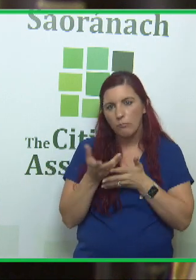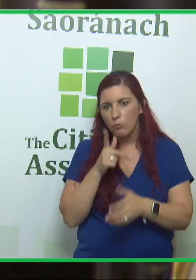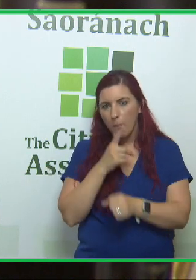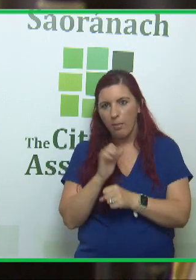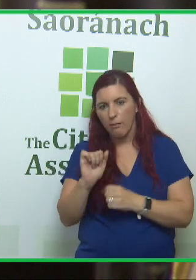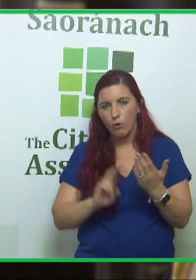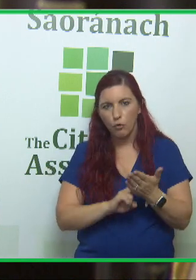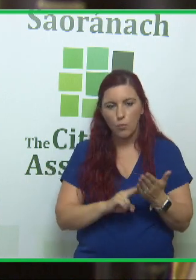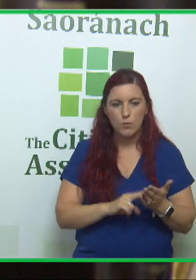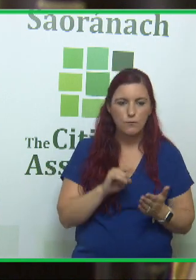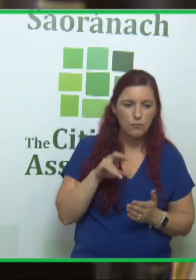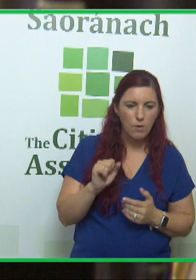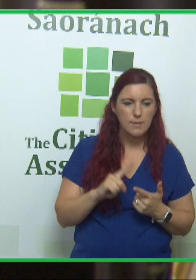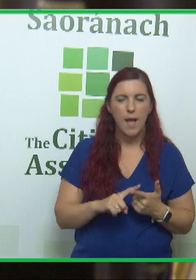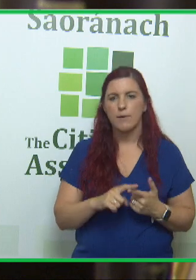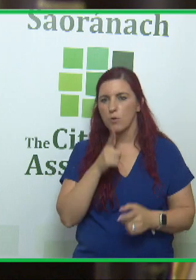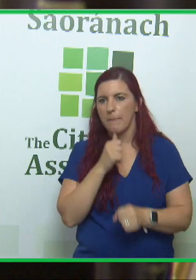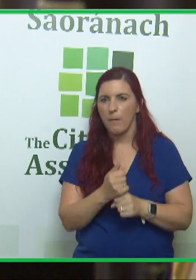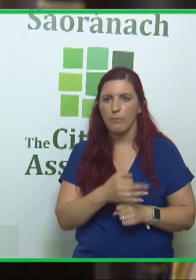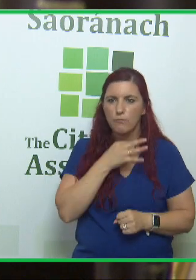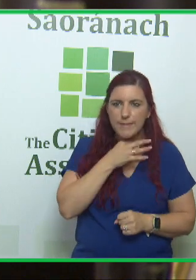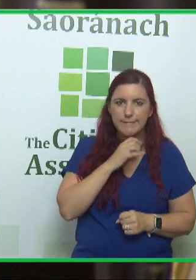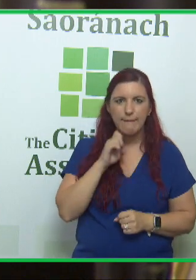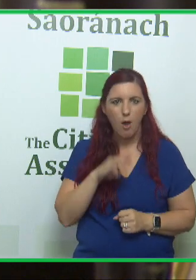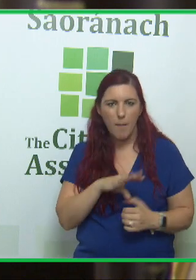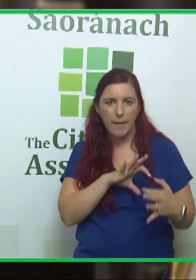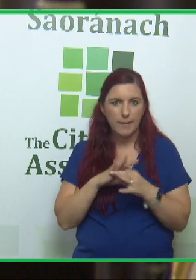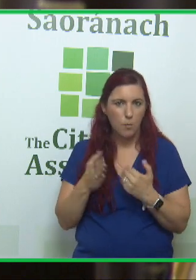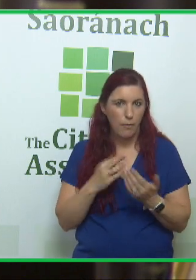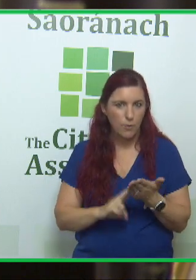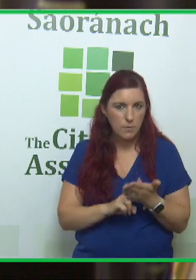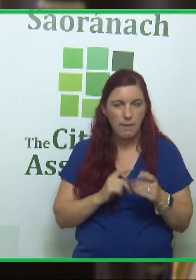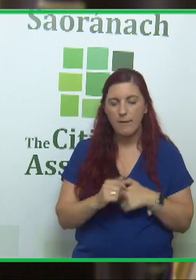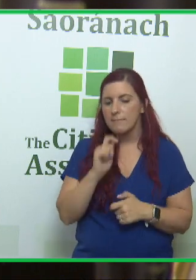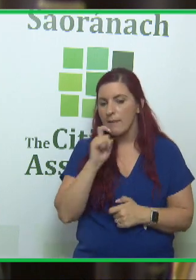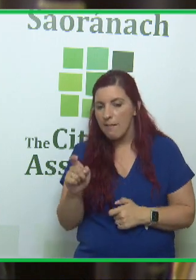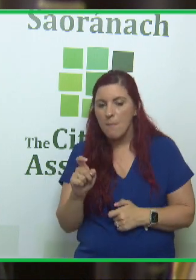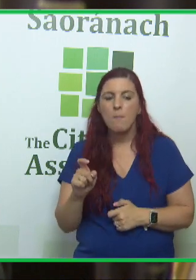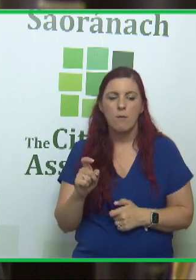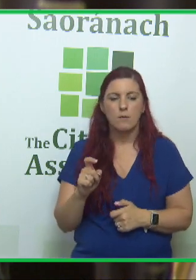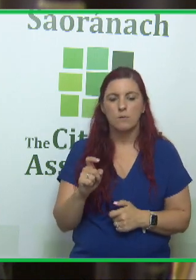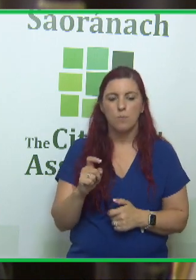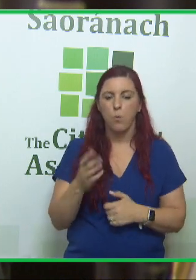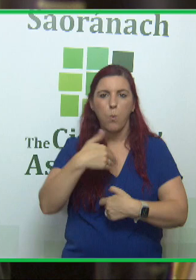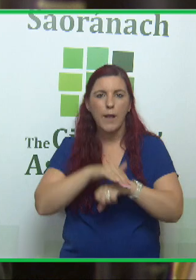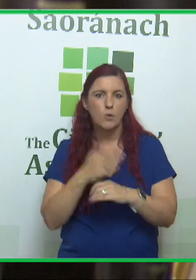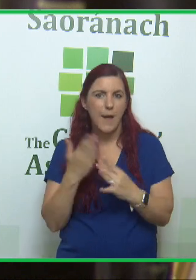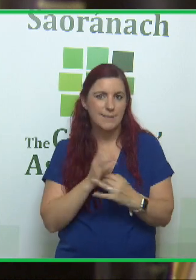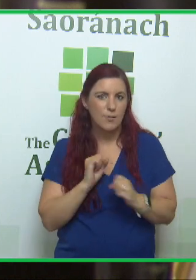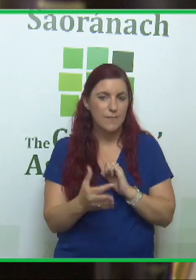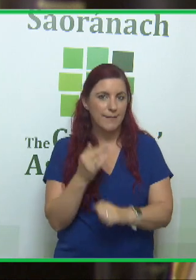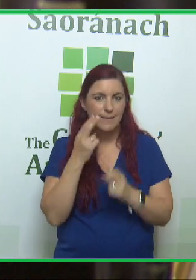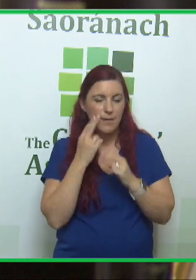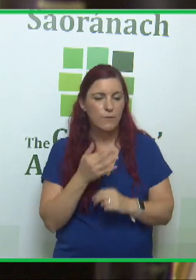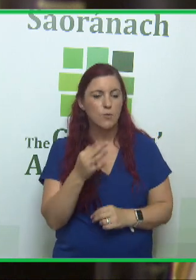drug use, highlight the risks and harms associated with the substance, and then tell them where services are if they ever need them.